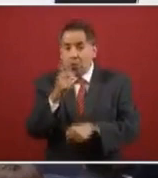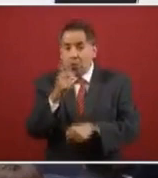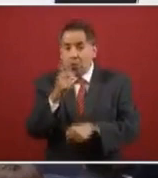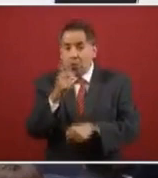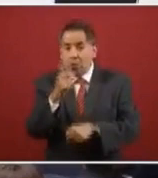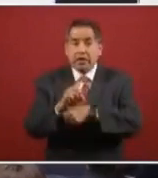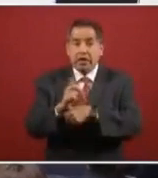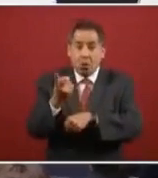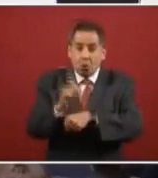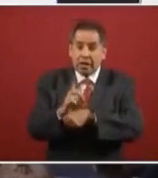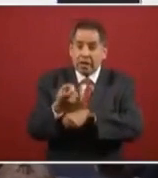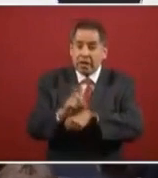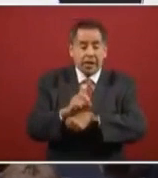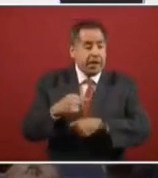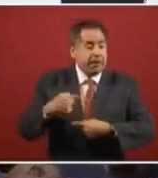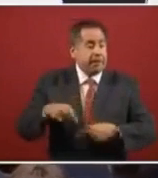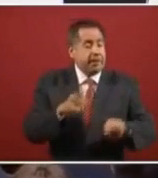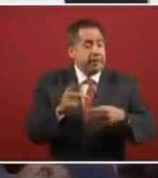day